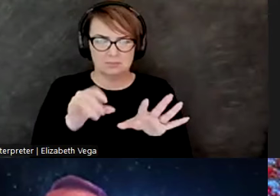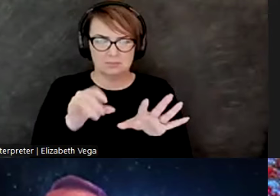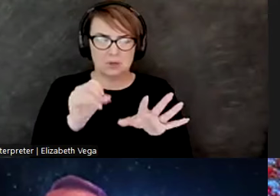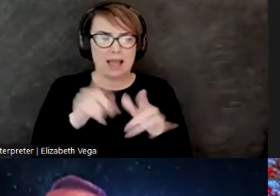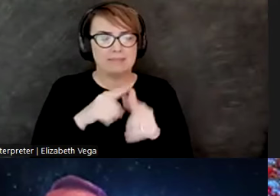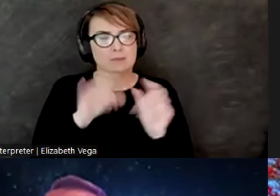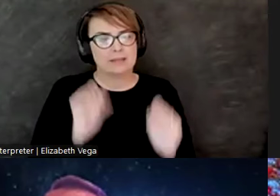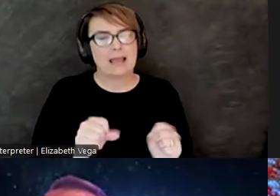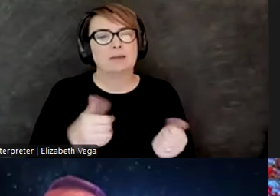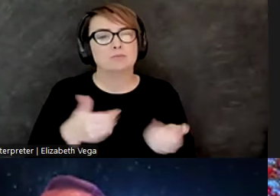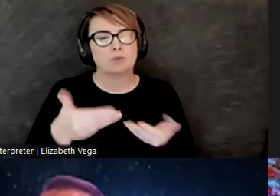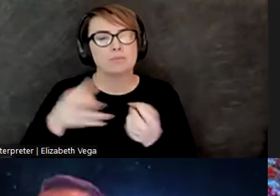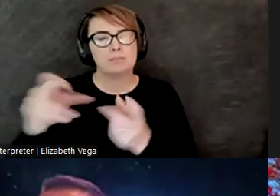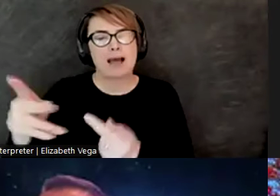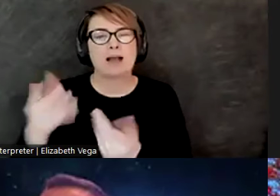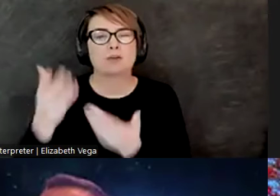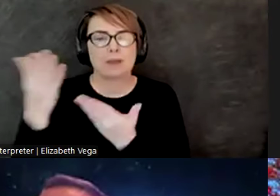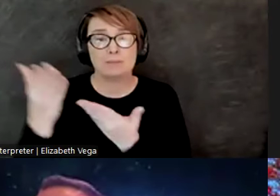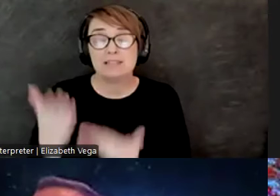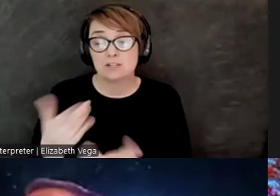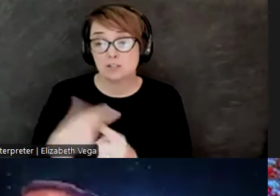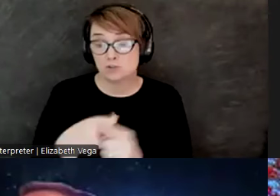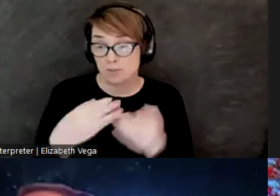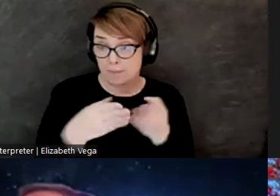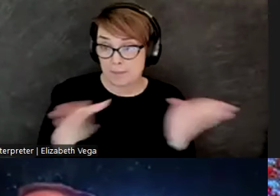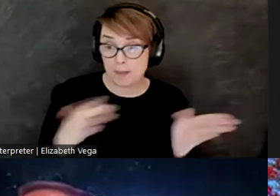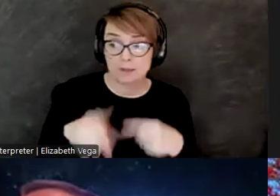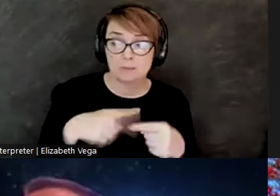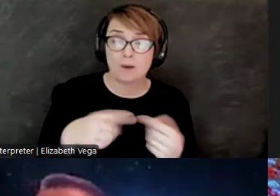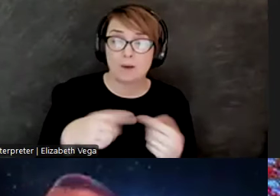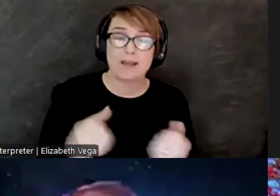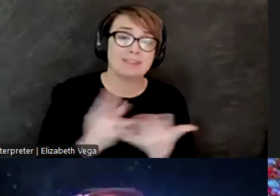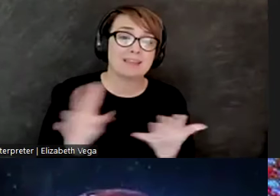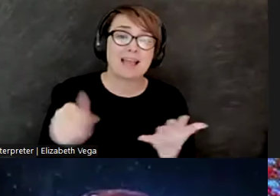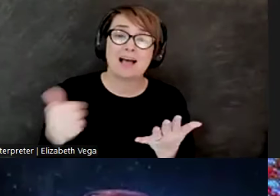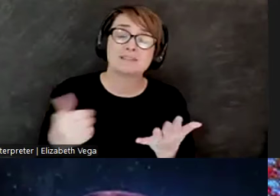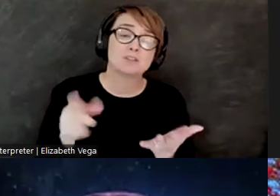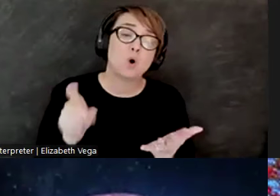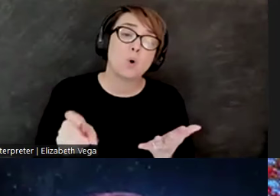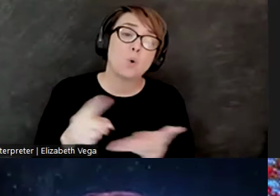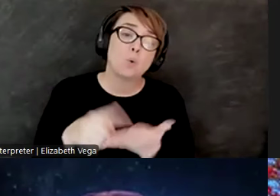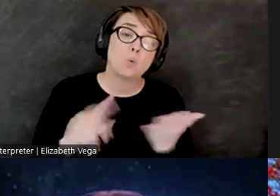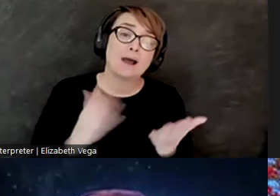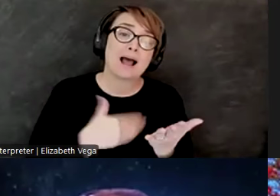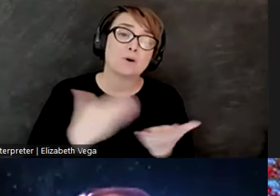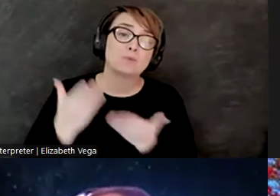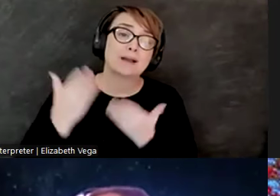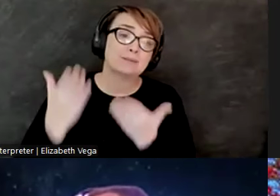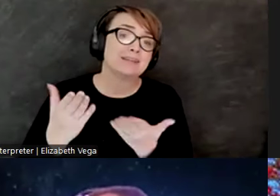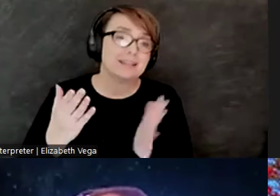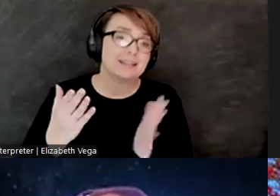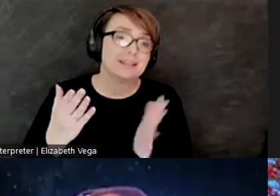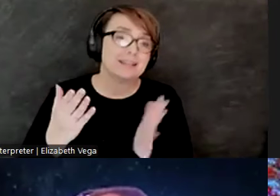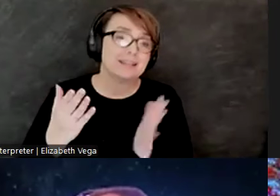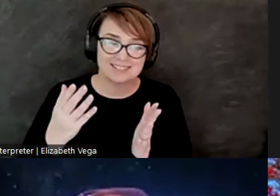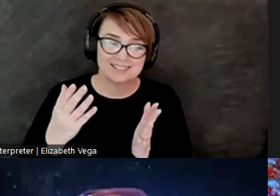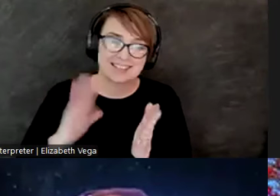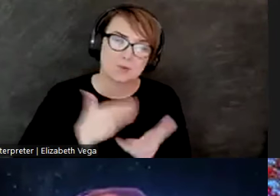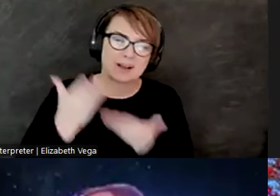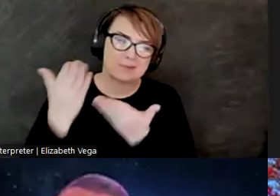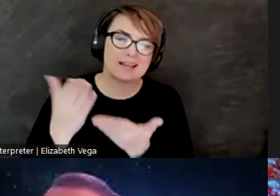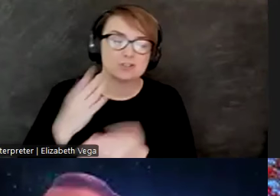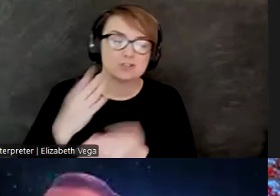from the public on everything else, on what should be, what our recommendations would be to make it better. So definitely the